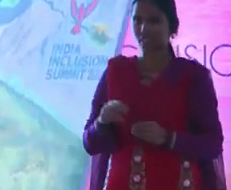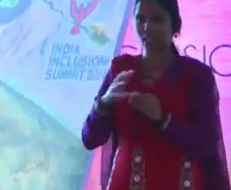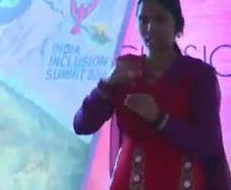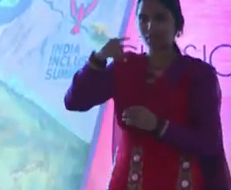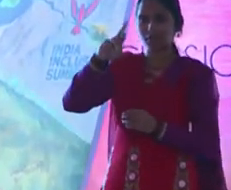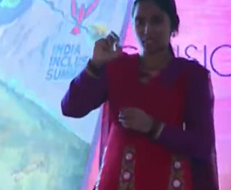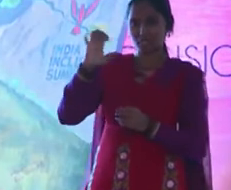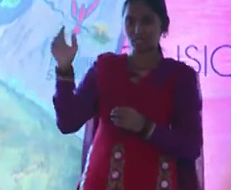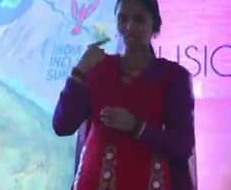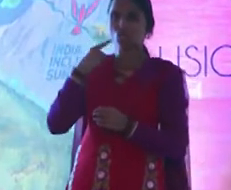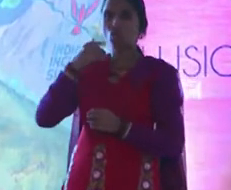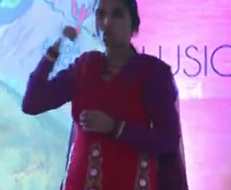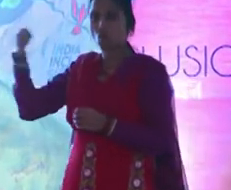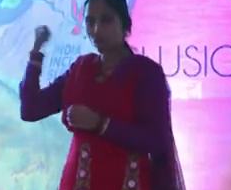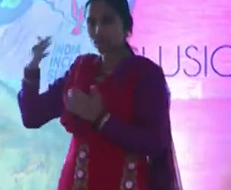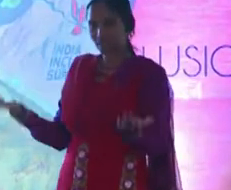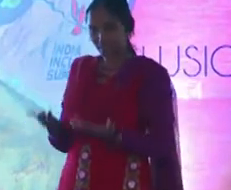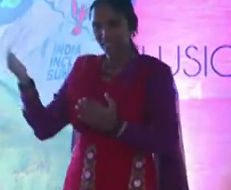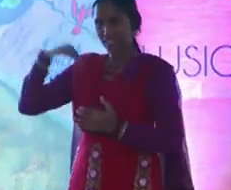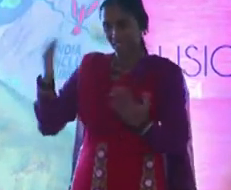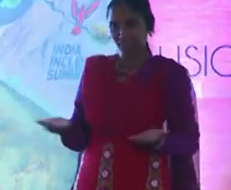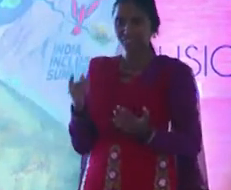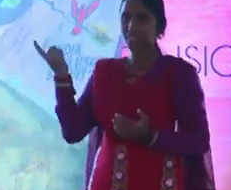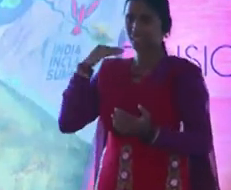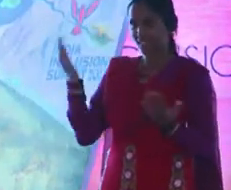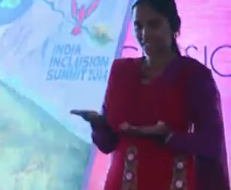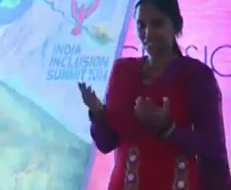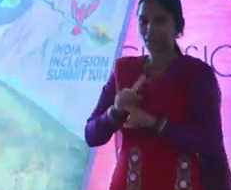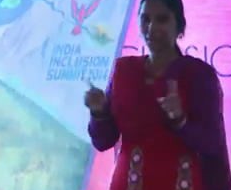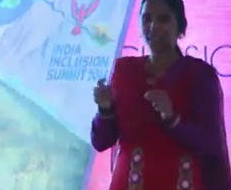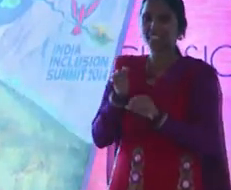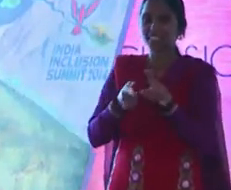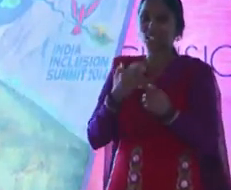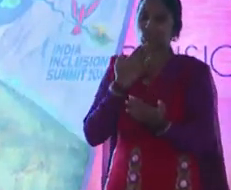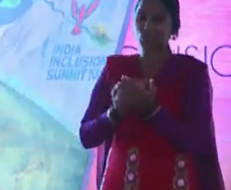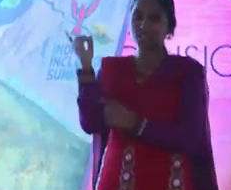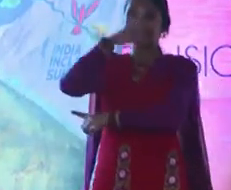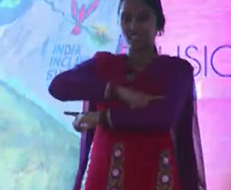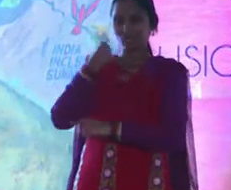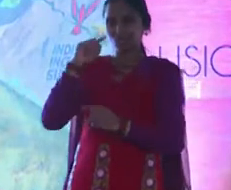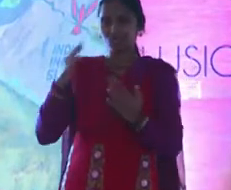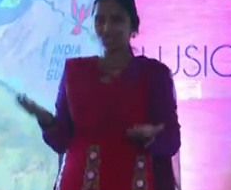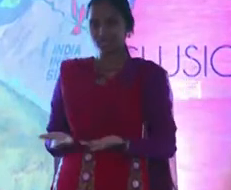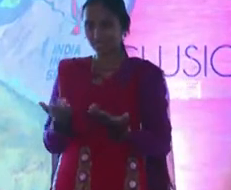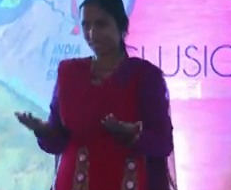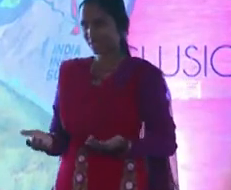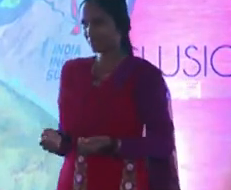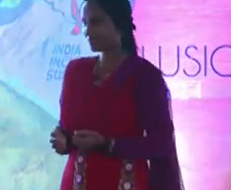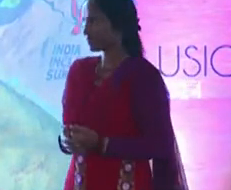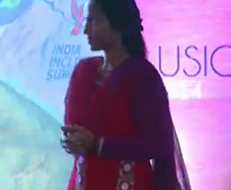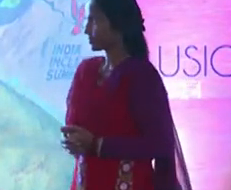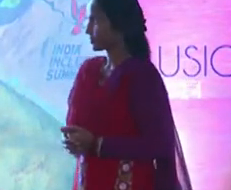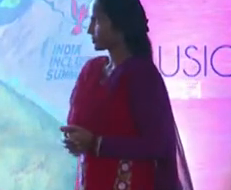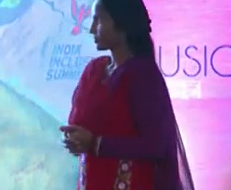everyone for having called me here. I would have been here yesterday, but Saturday is a good day to come and give lectures, and of course, I'm thankful